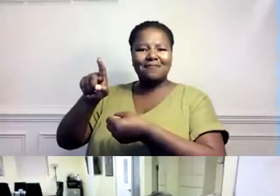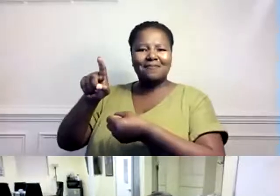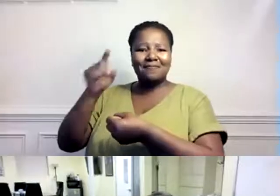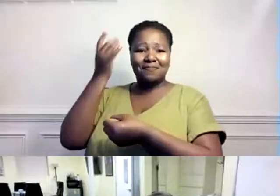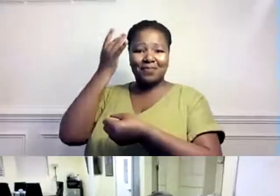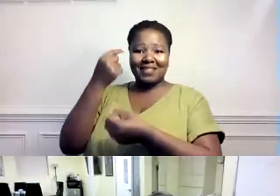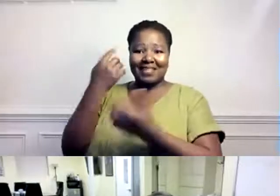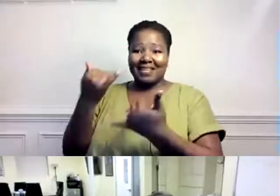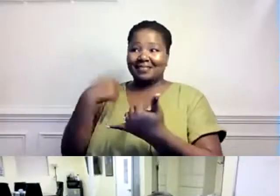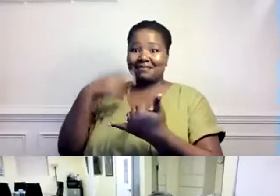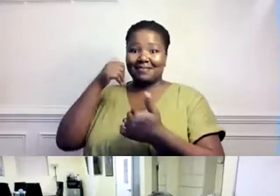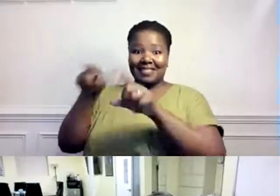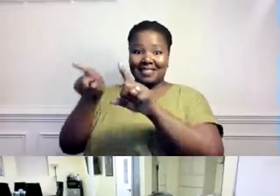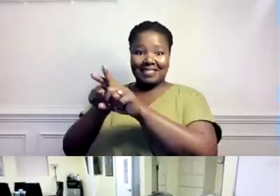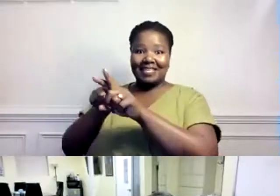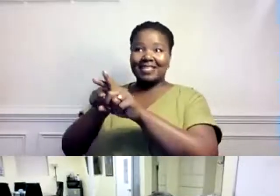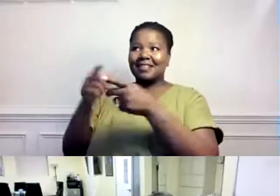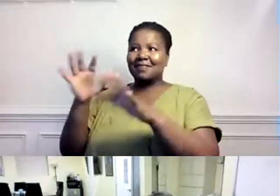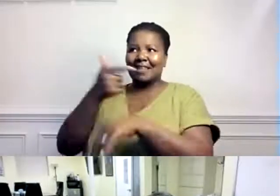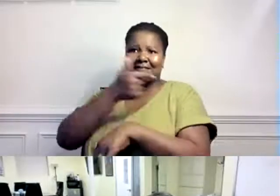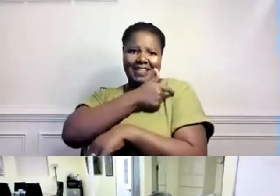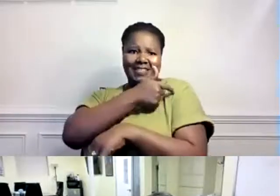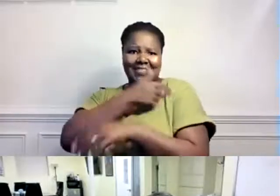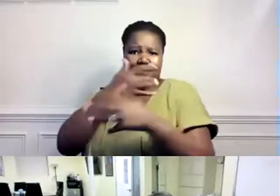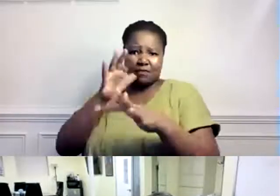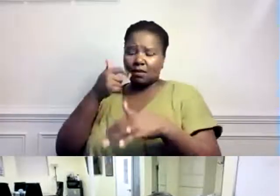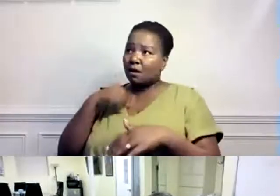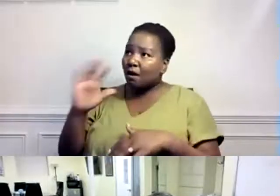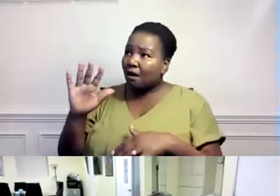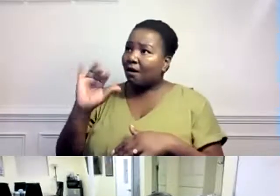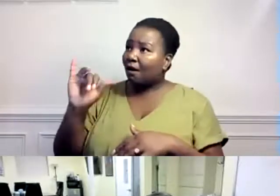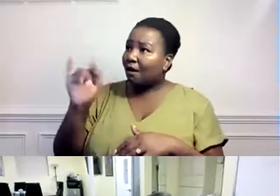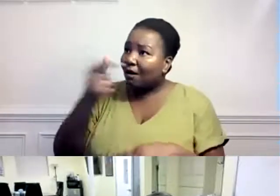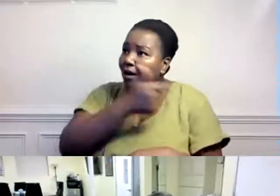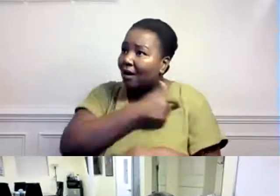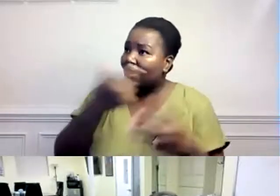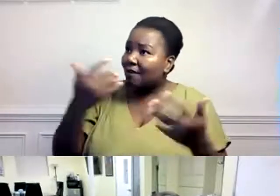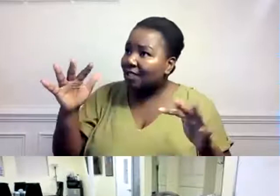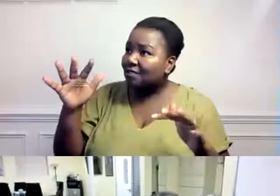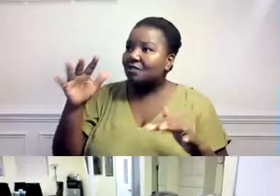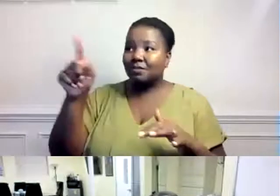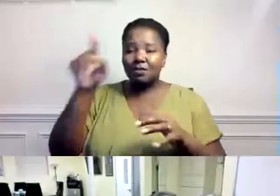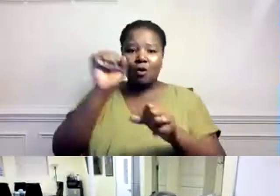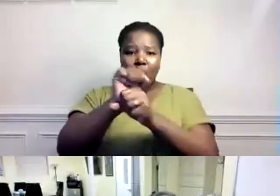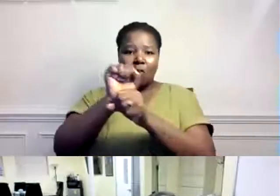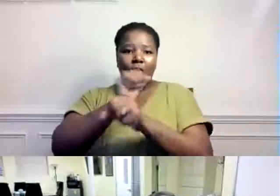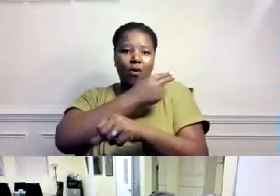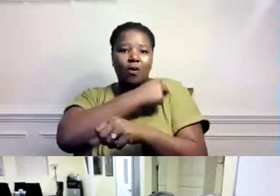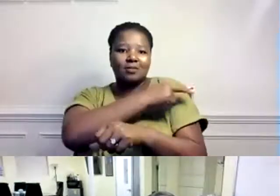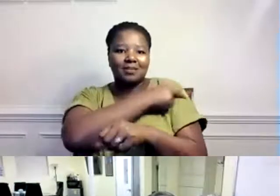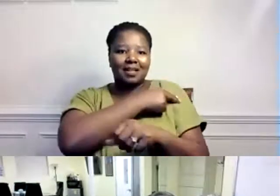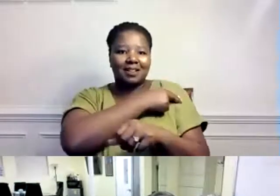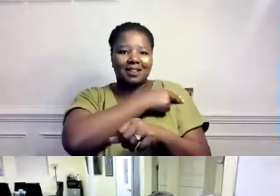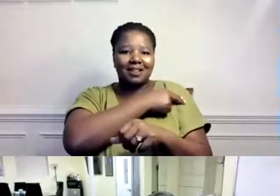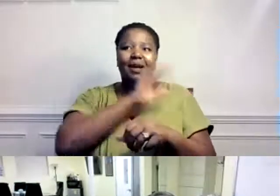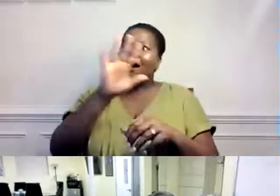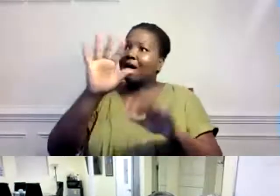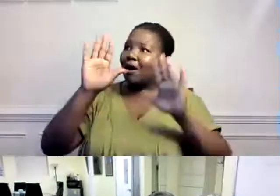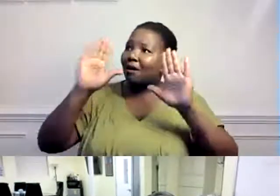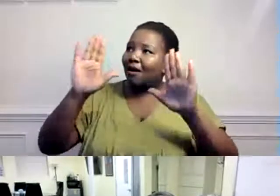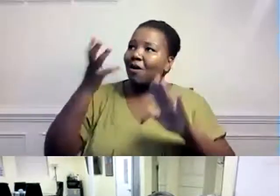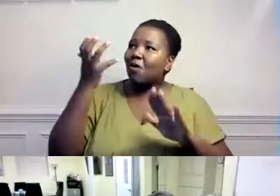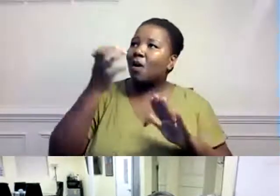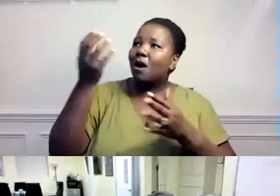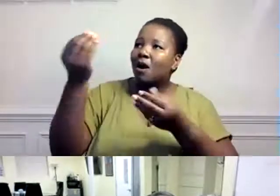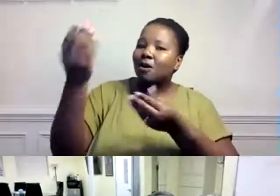one of my sisters, she got the vaccine, and I was like, oh, you did. And she works in the hospice field. And so I said, wow, thank you for leading